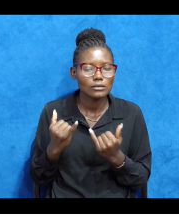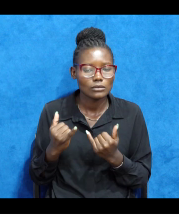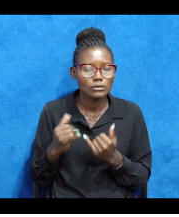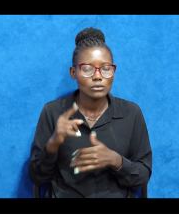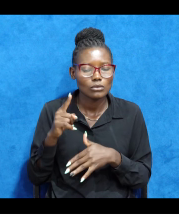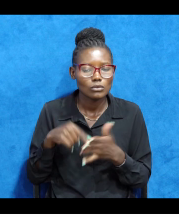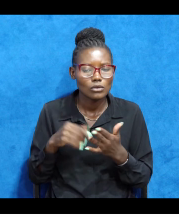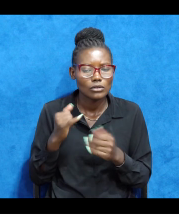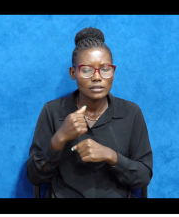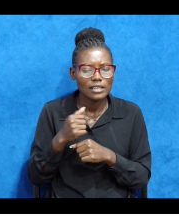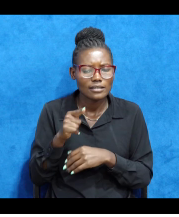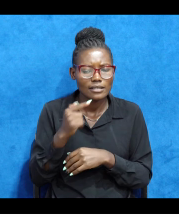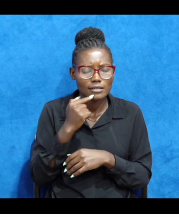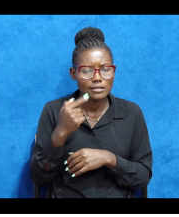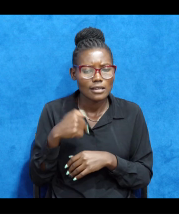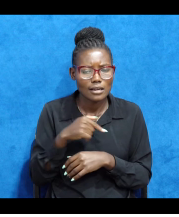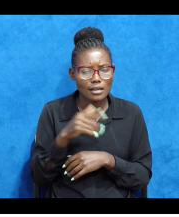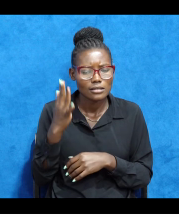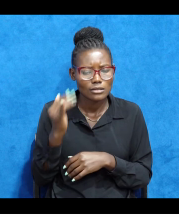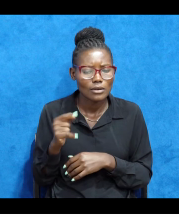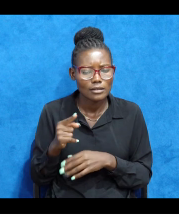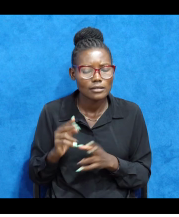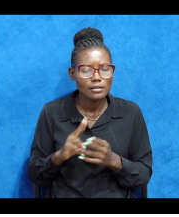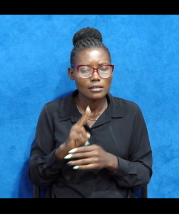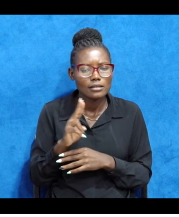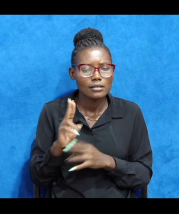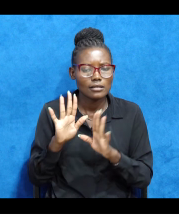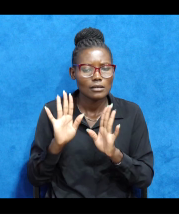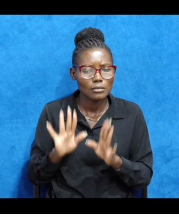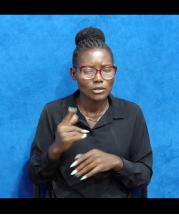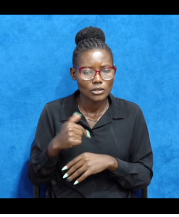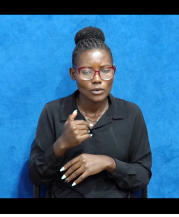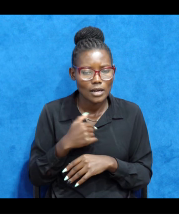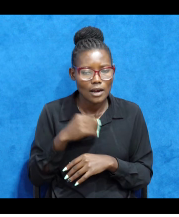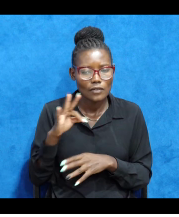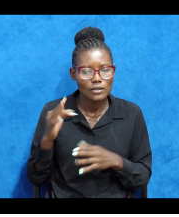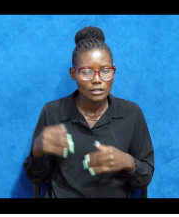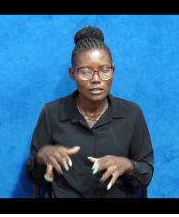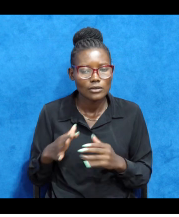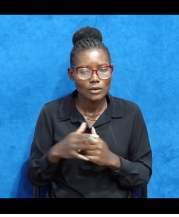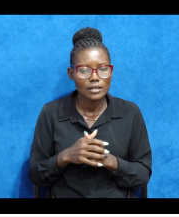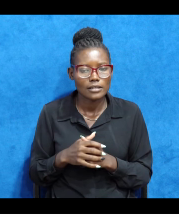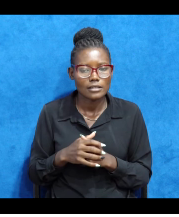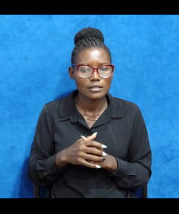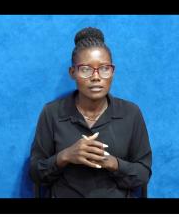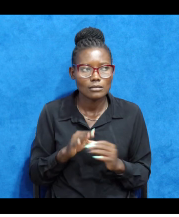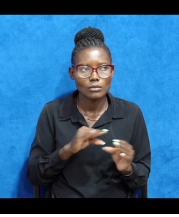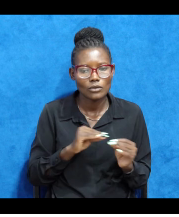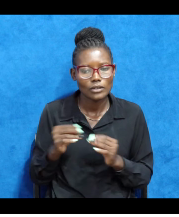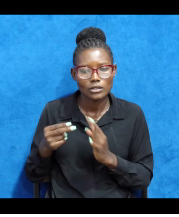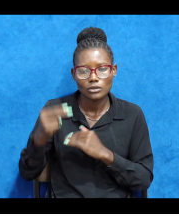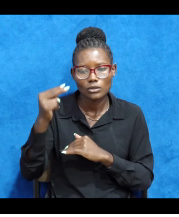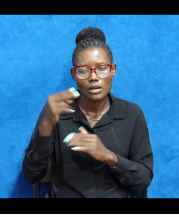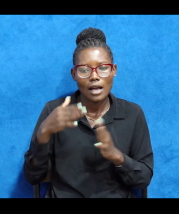to see a change, and we're going to see the athletes start to have to produce force